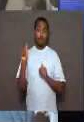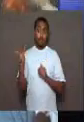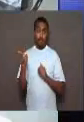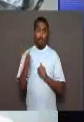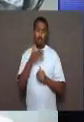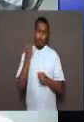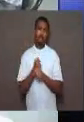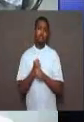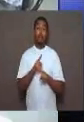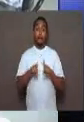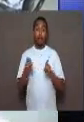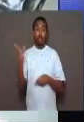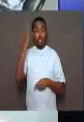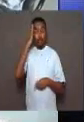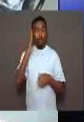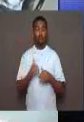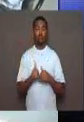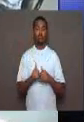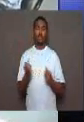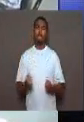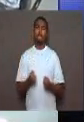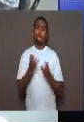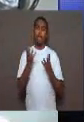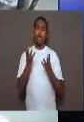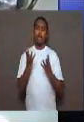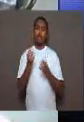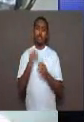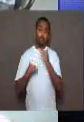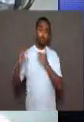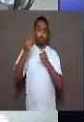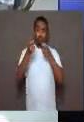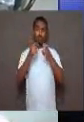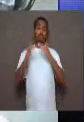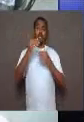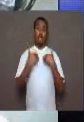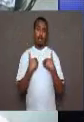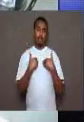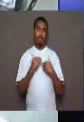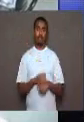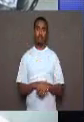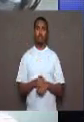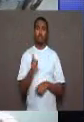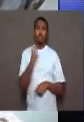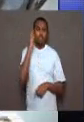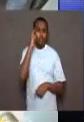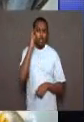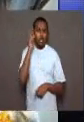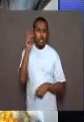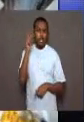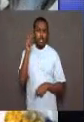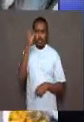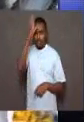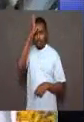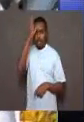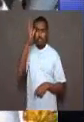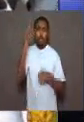He does his best, but he knows that there is much that is beyond his control. What do you think